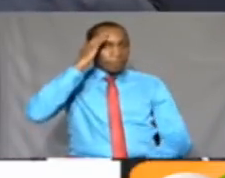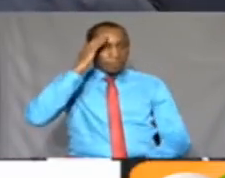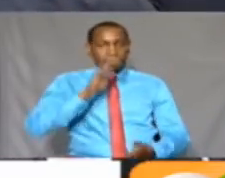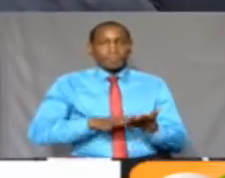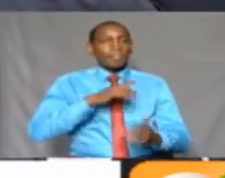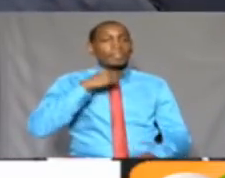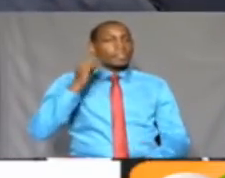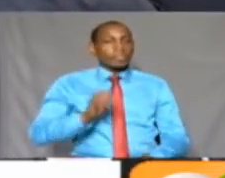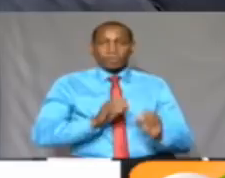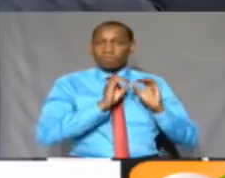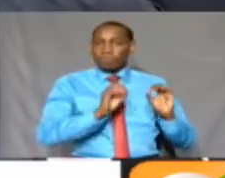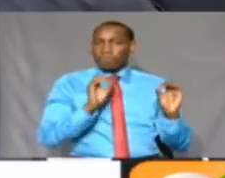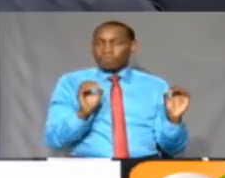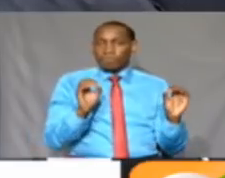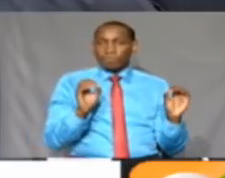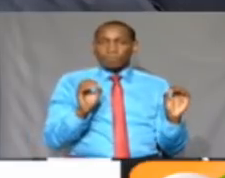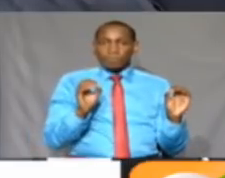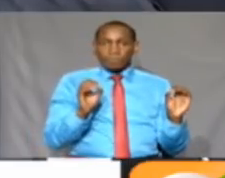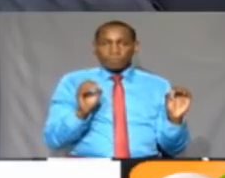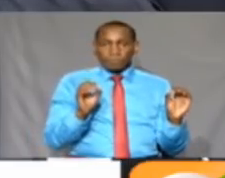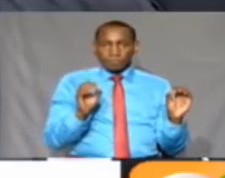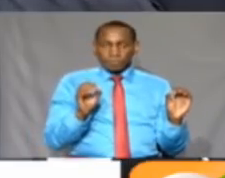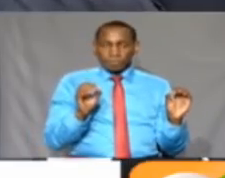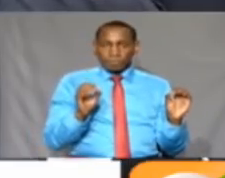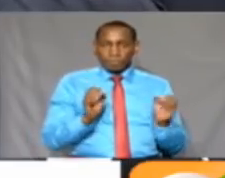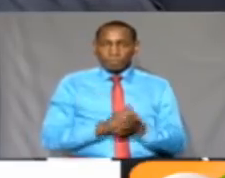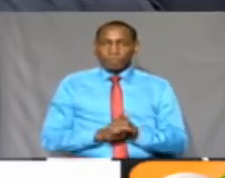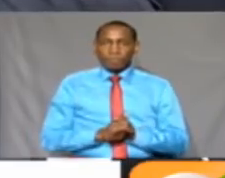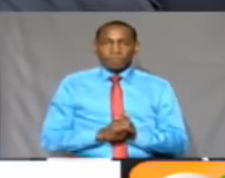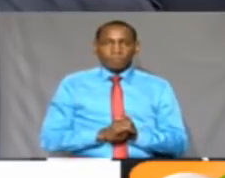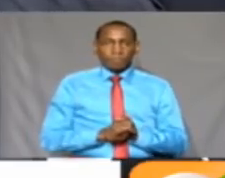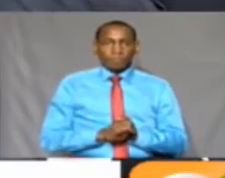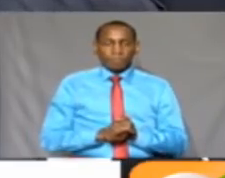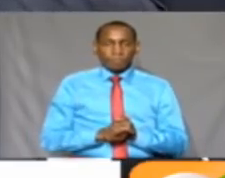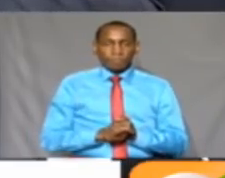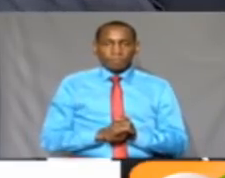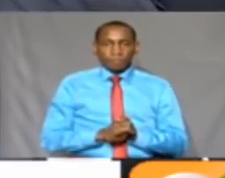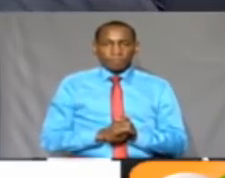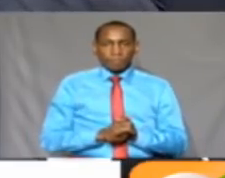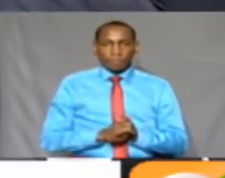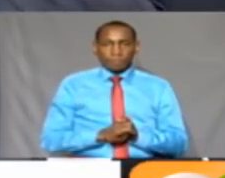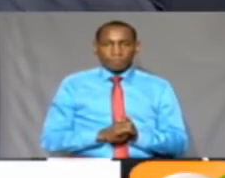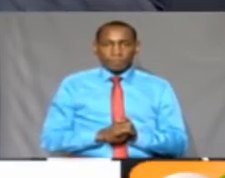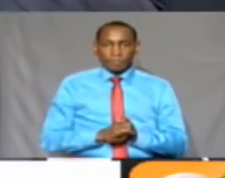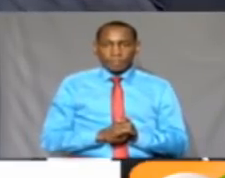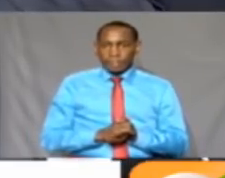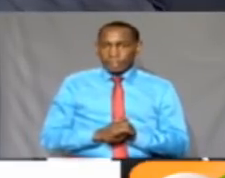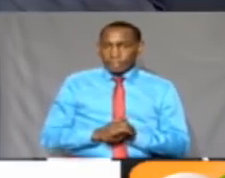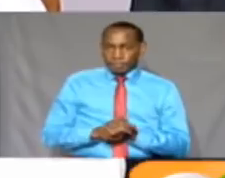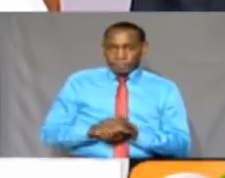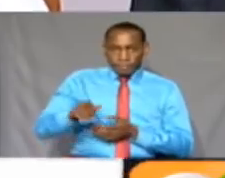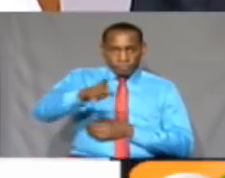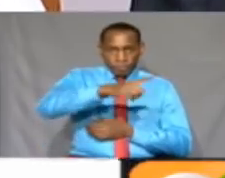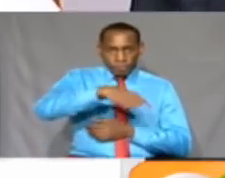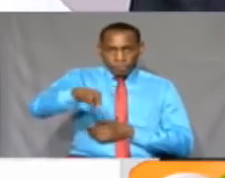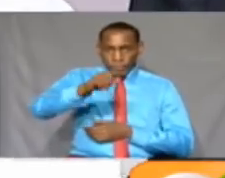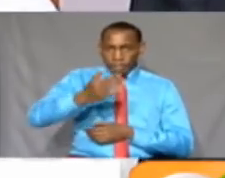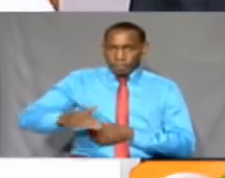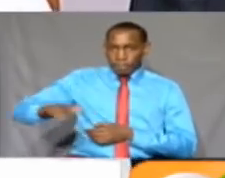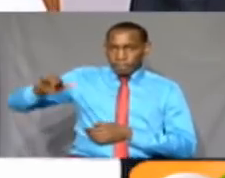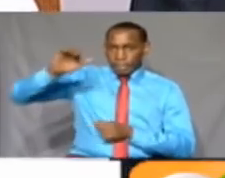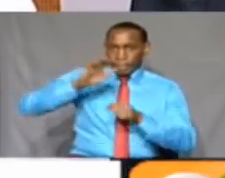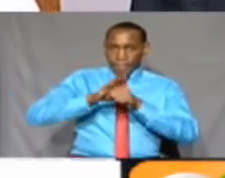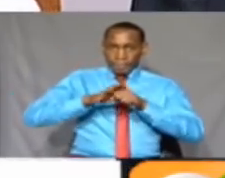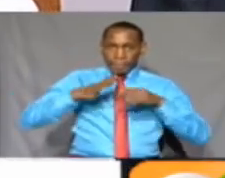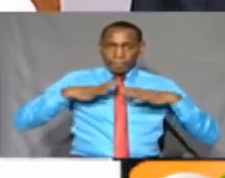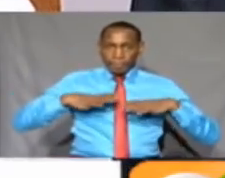joke. Yeah. Yes, I don't joke. And you know, the way we grew up, then you know, many of us grew up under